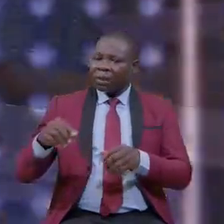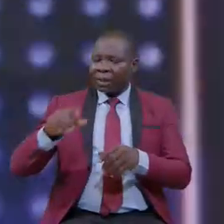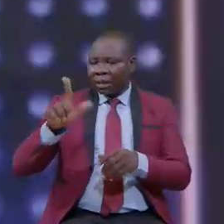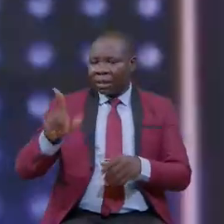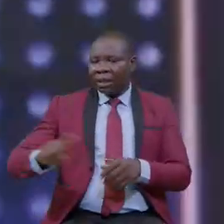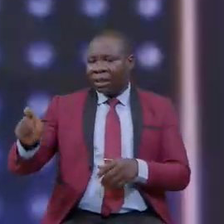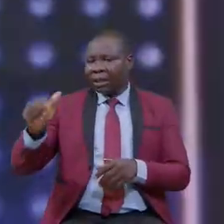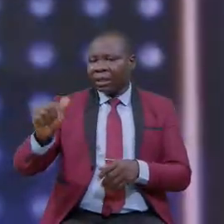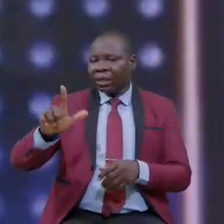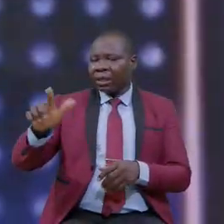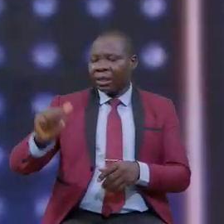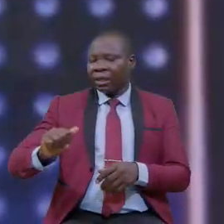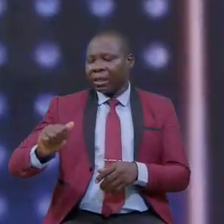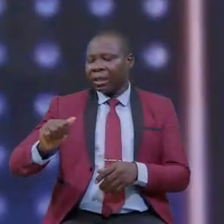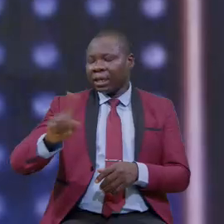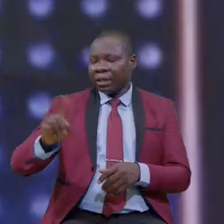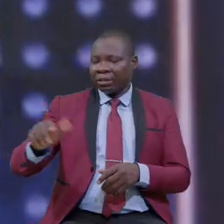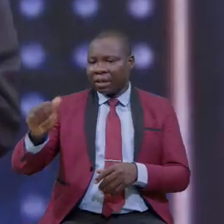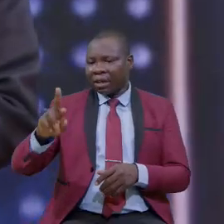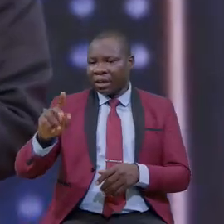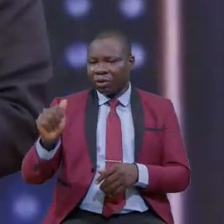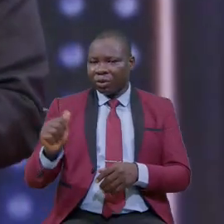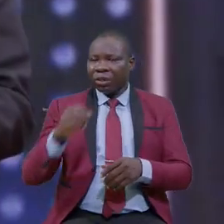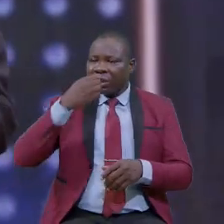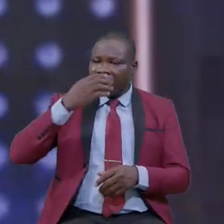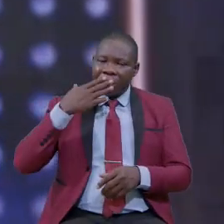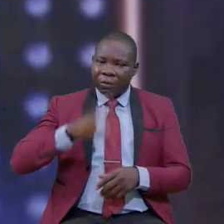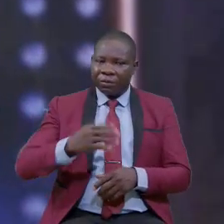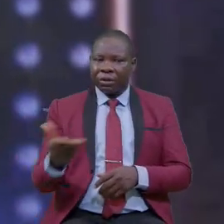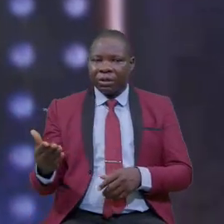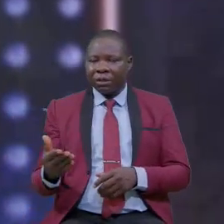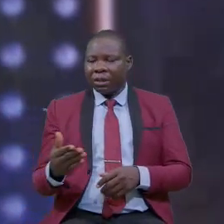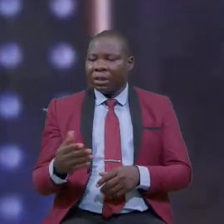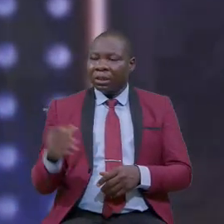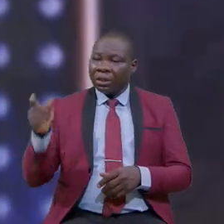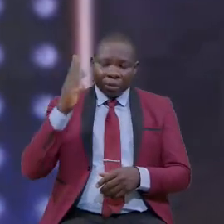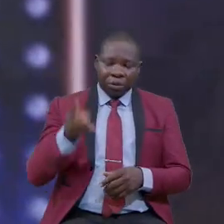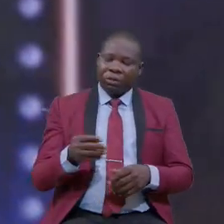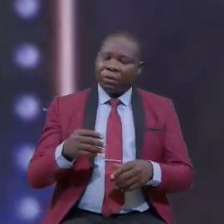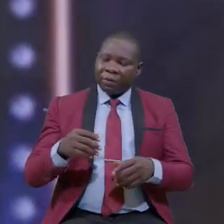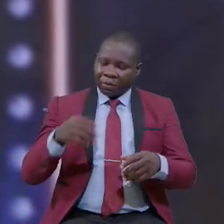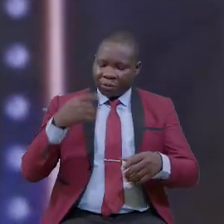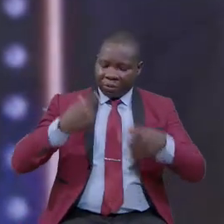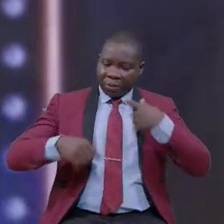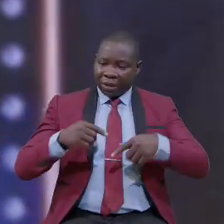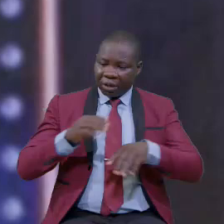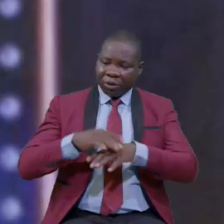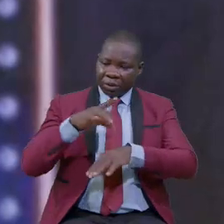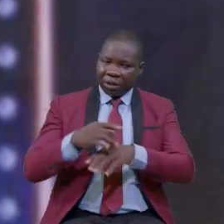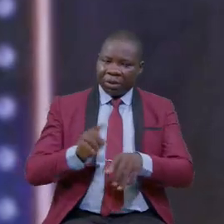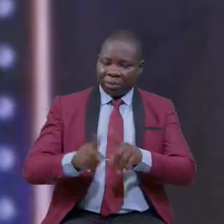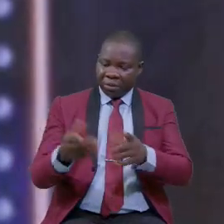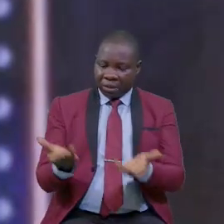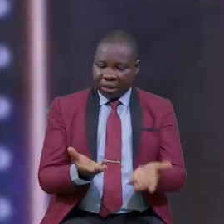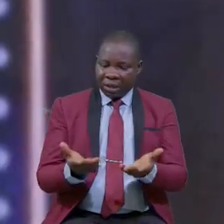tormented in verse 26 it says and besid all this this instruction should have